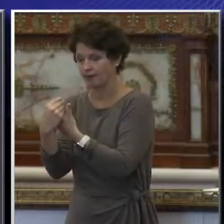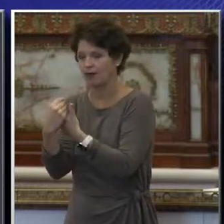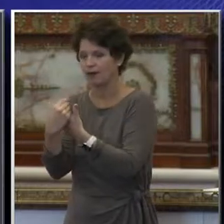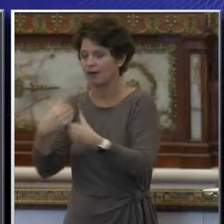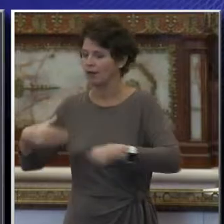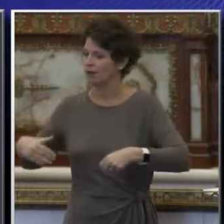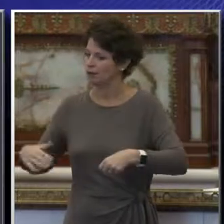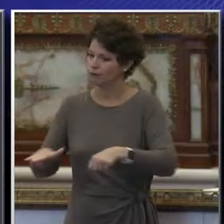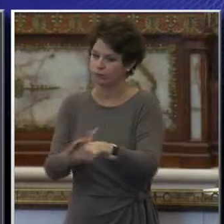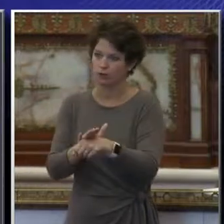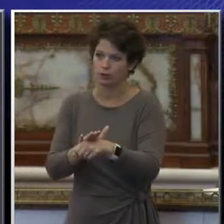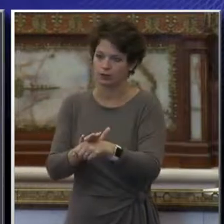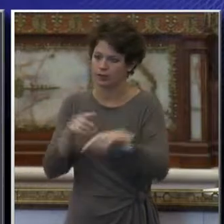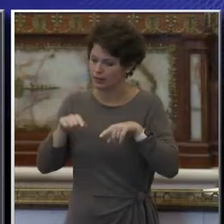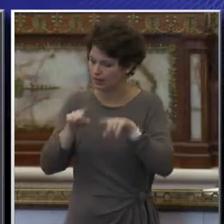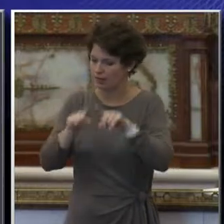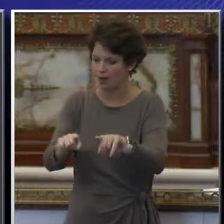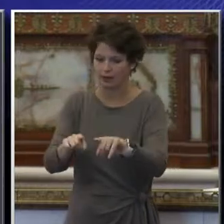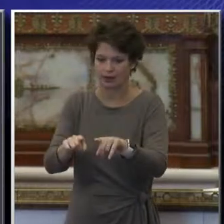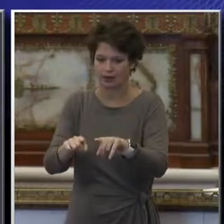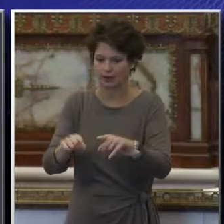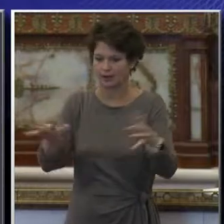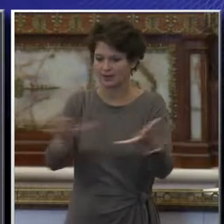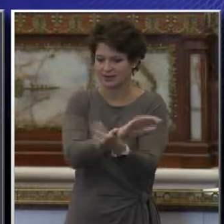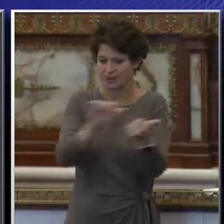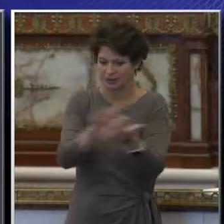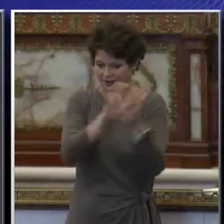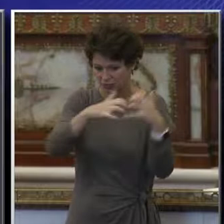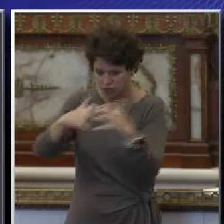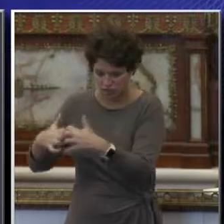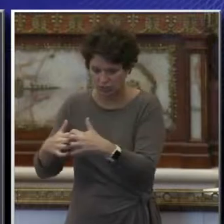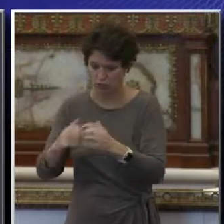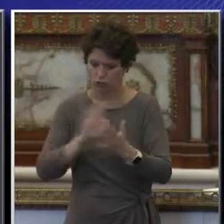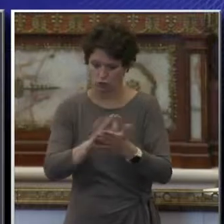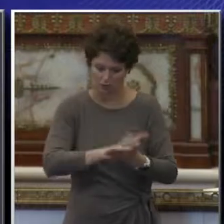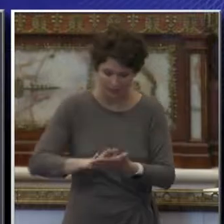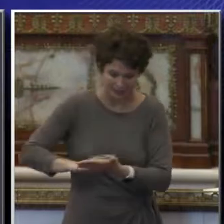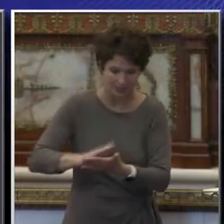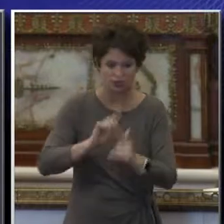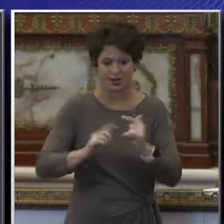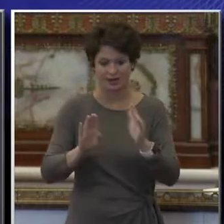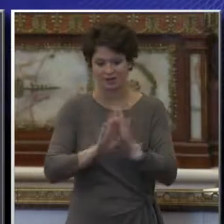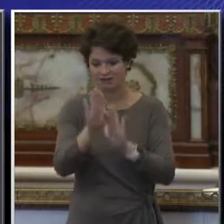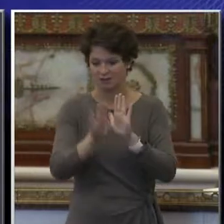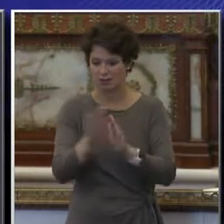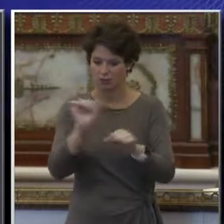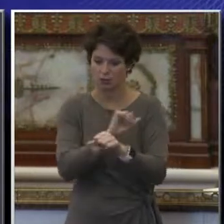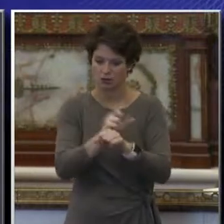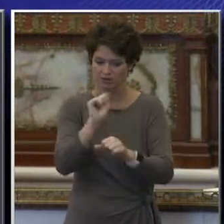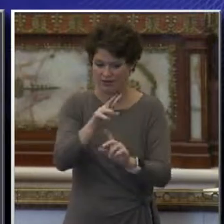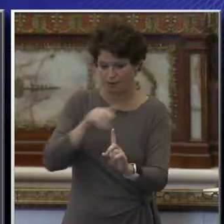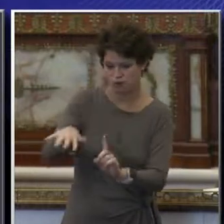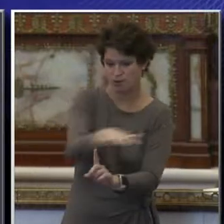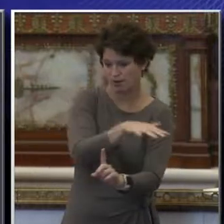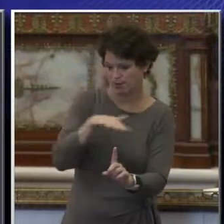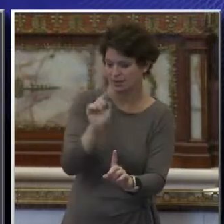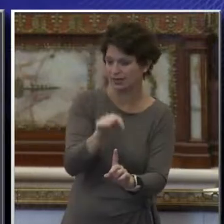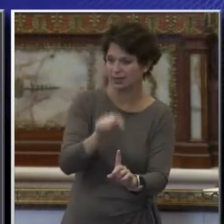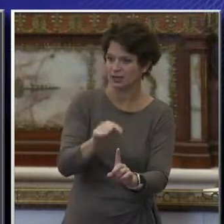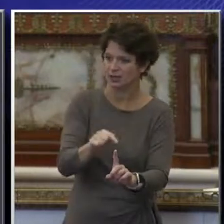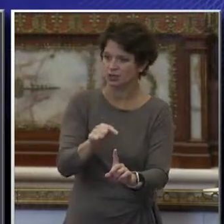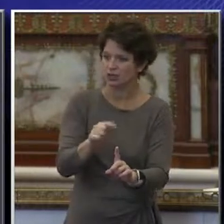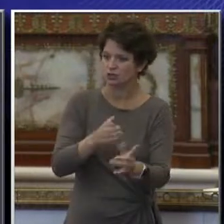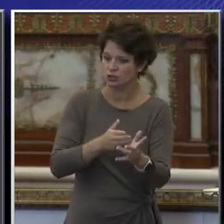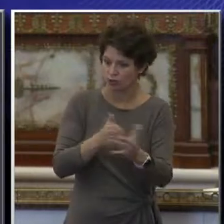fully aligning all the demolition, the remediation, and the development efforts for this site to take this through